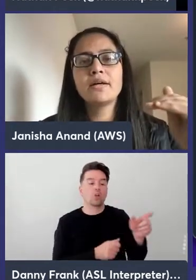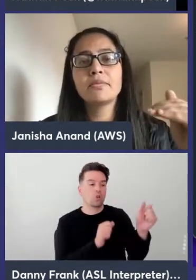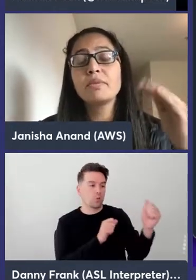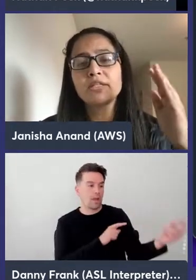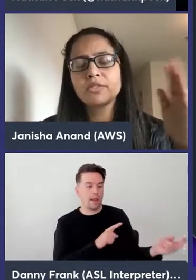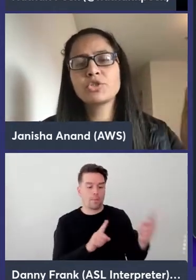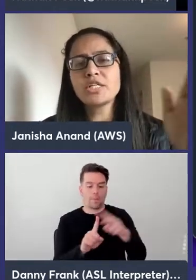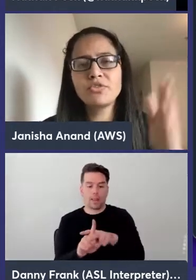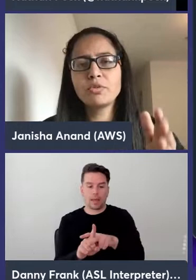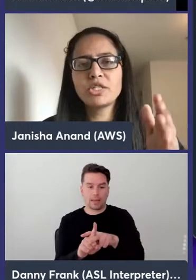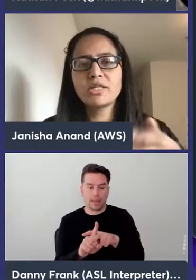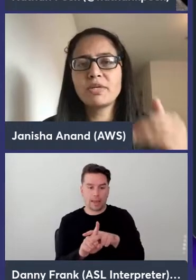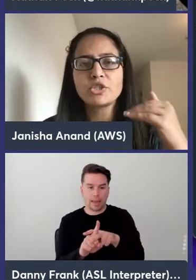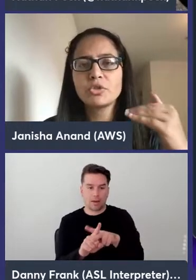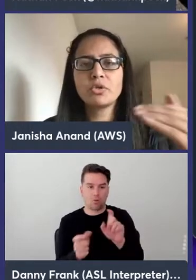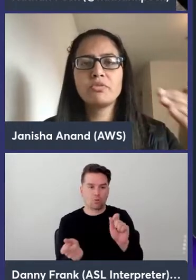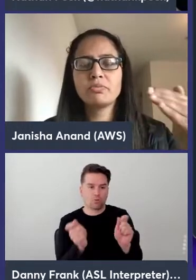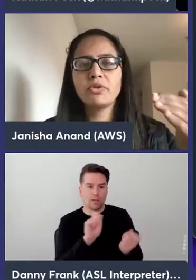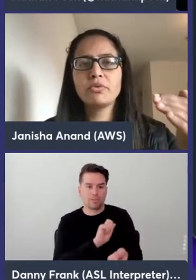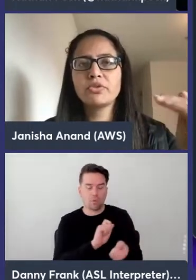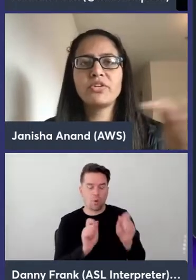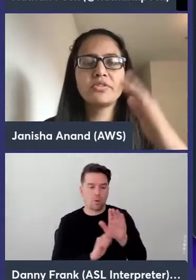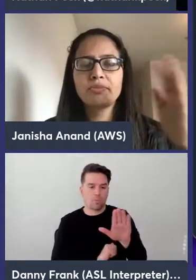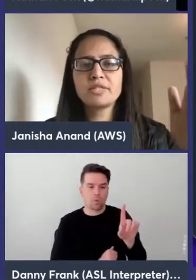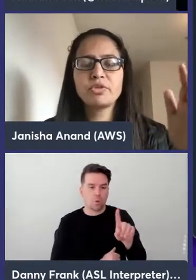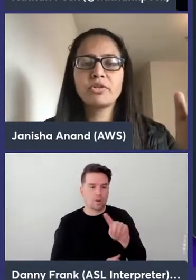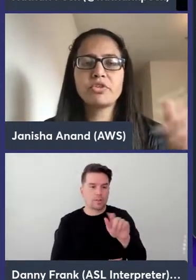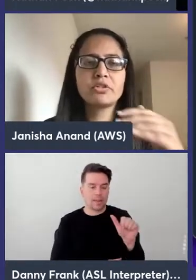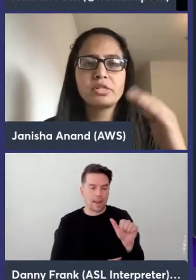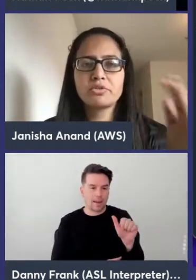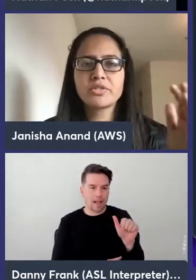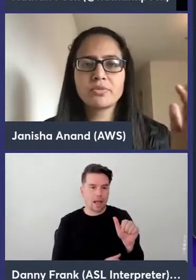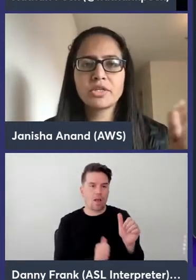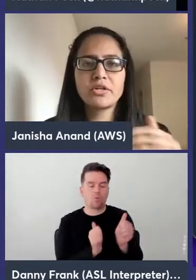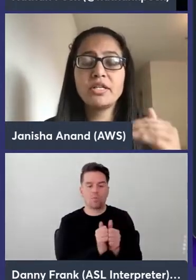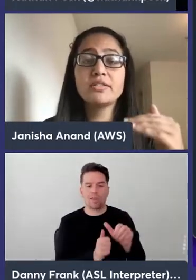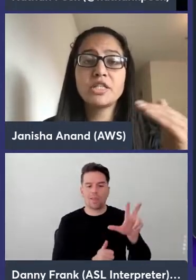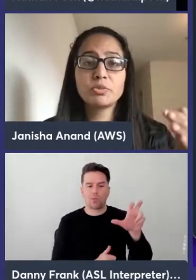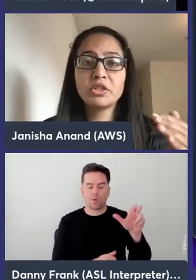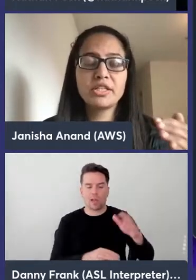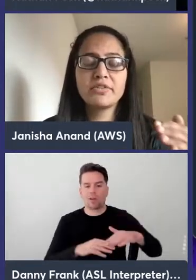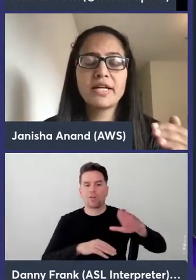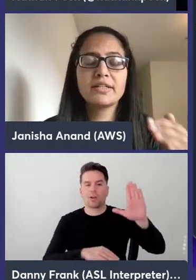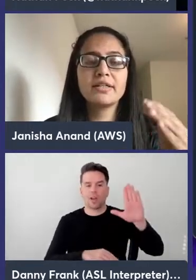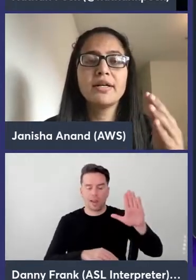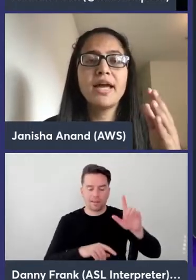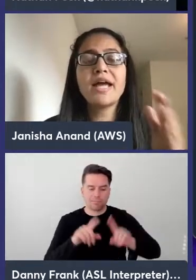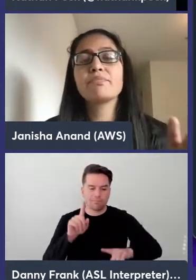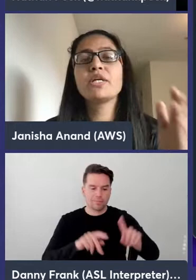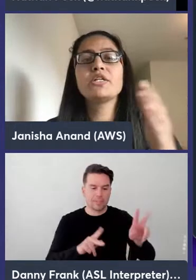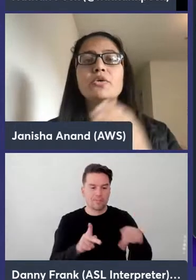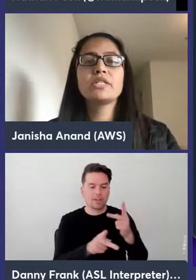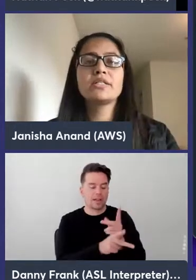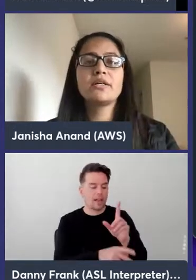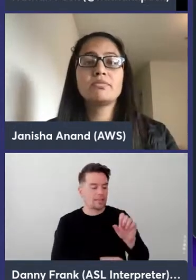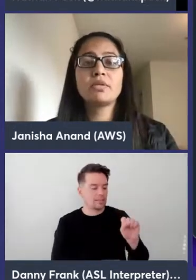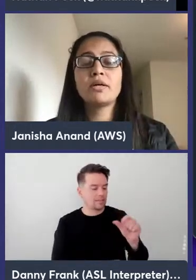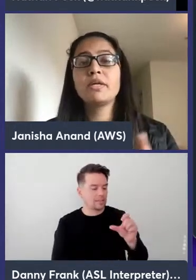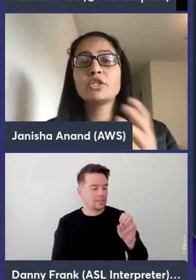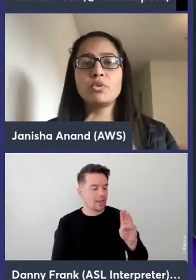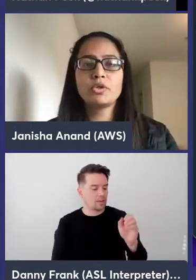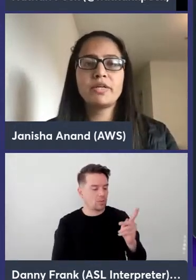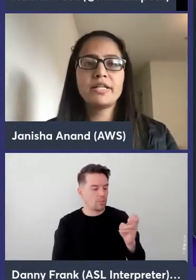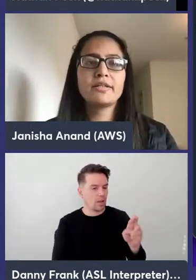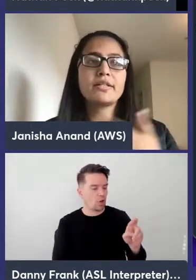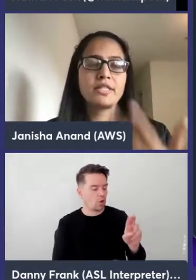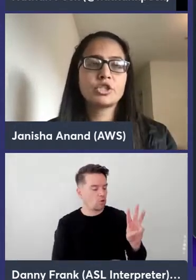in, transform your data based on your, the 300 plus pre-configured data transforms that are in SageMaker Data Wrangler, and bring your data